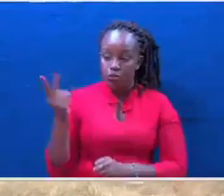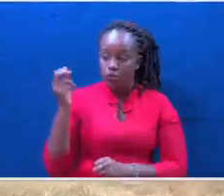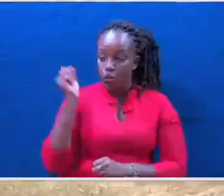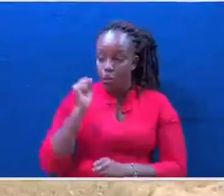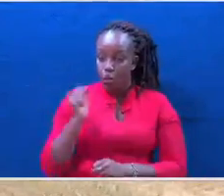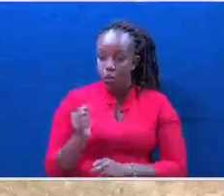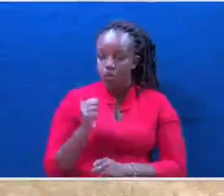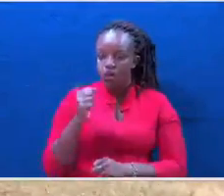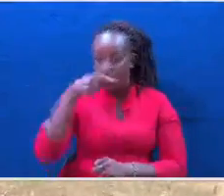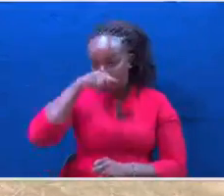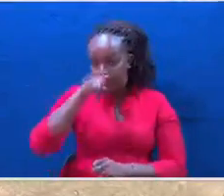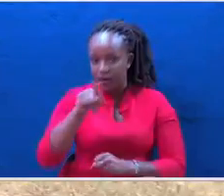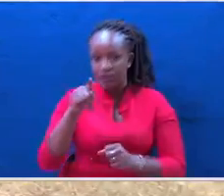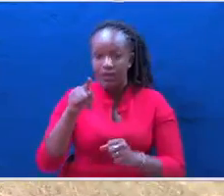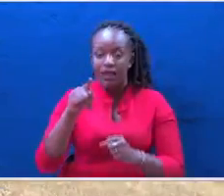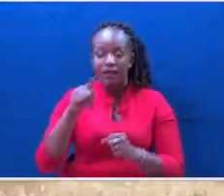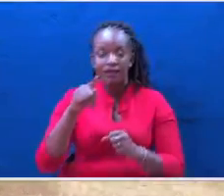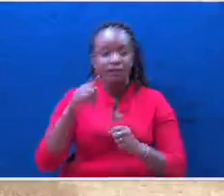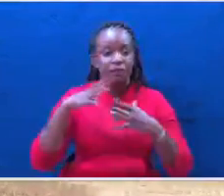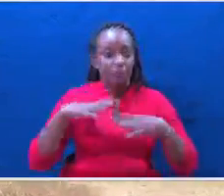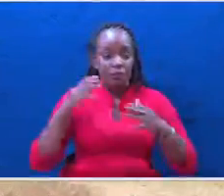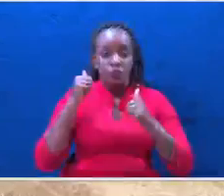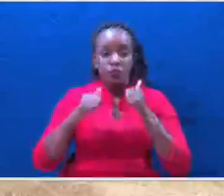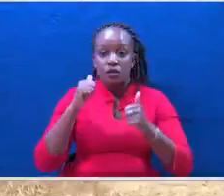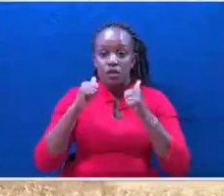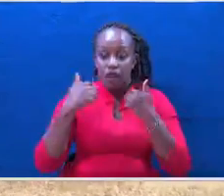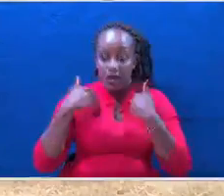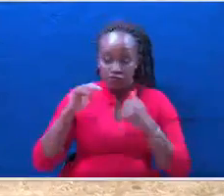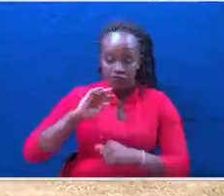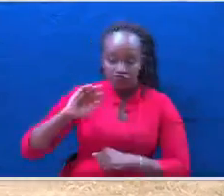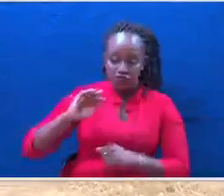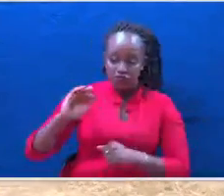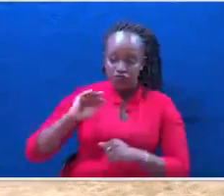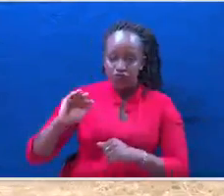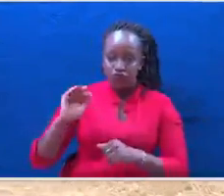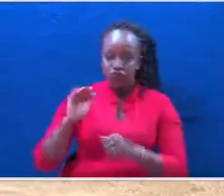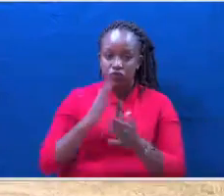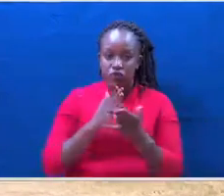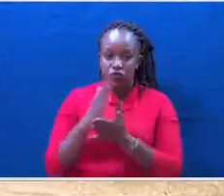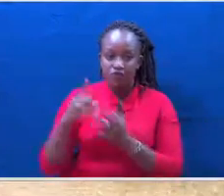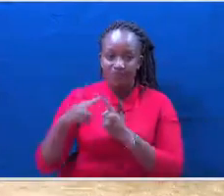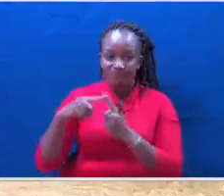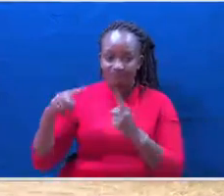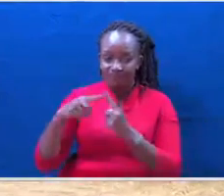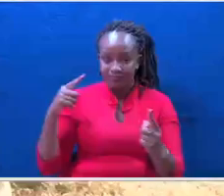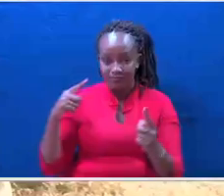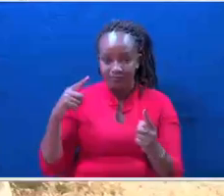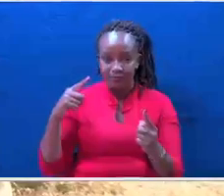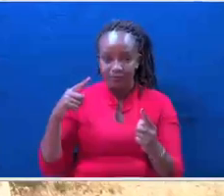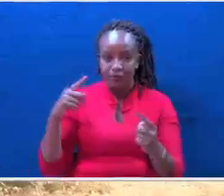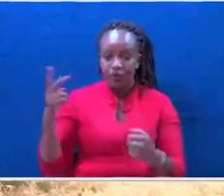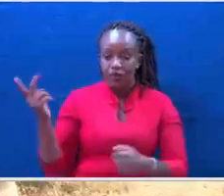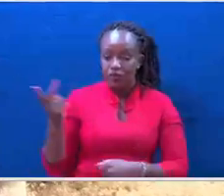of the once mighty species that has been phased out by indiscriminate poaching. With the two females not having the ability